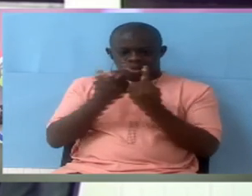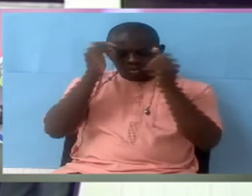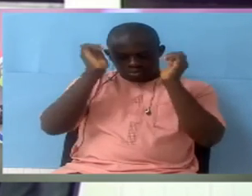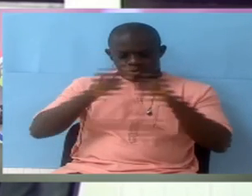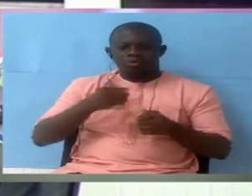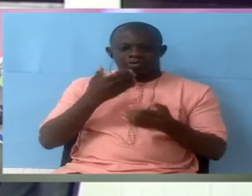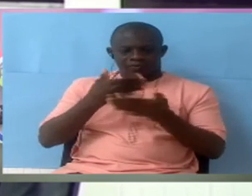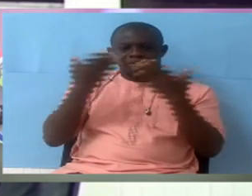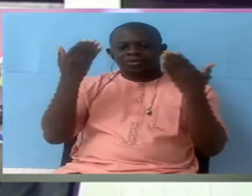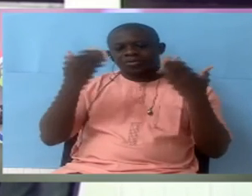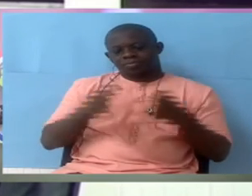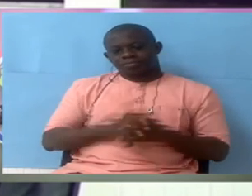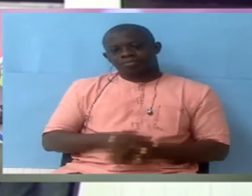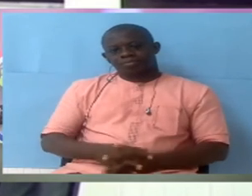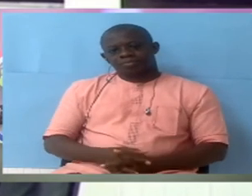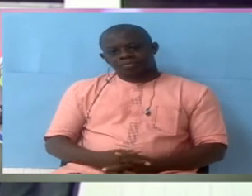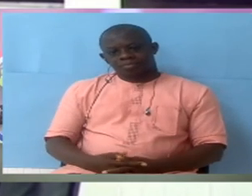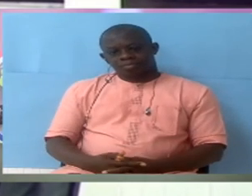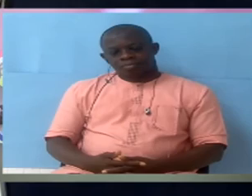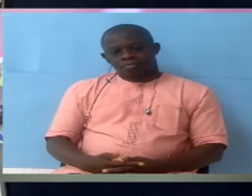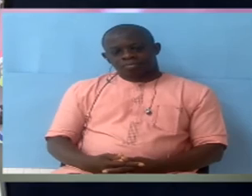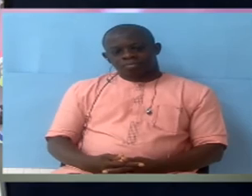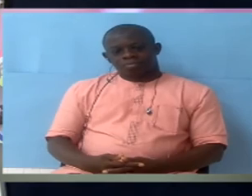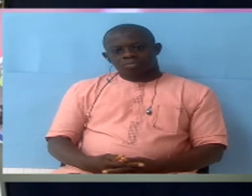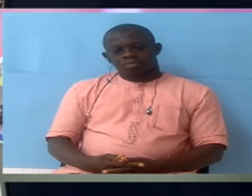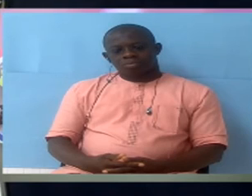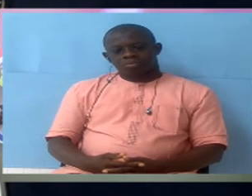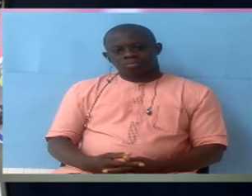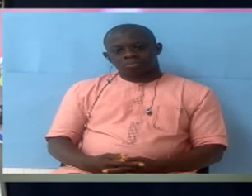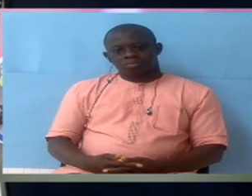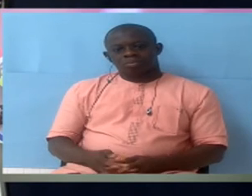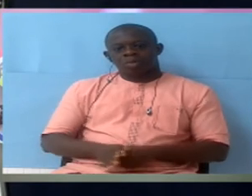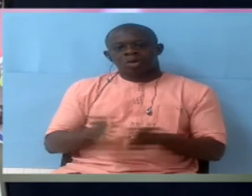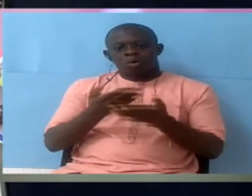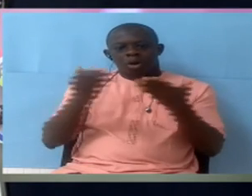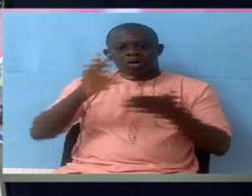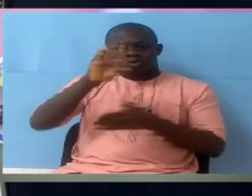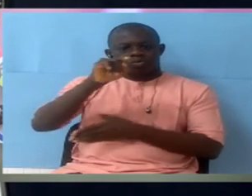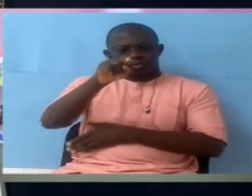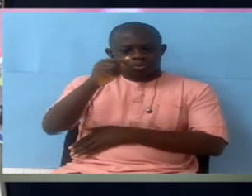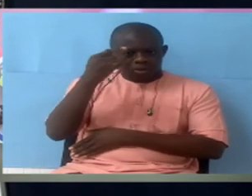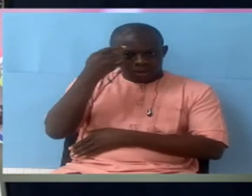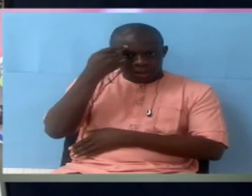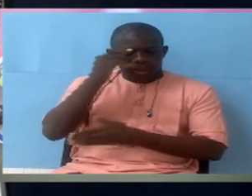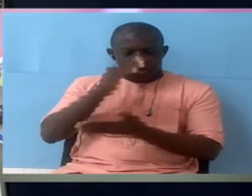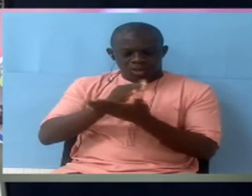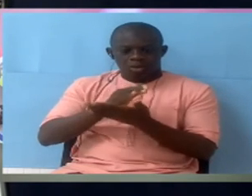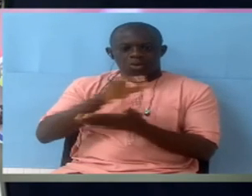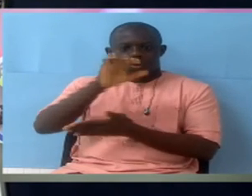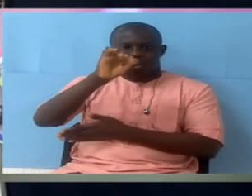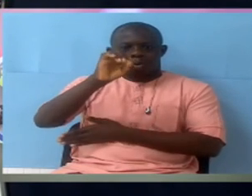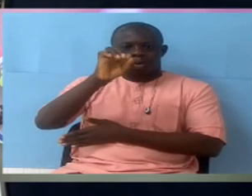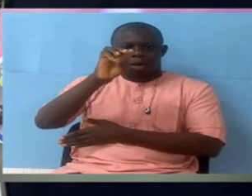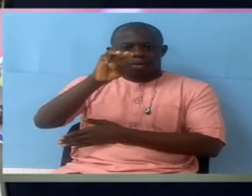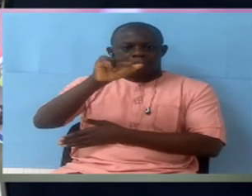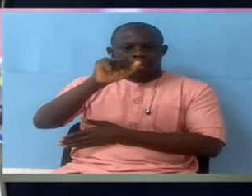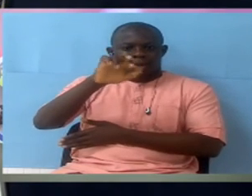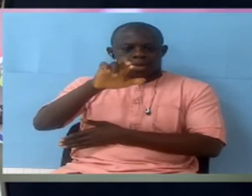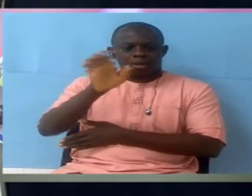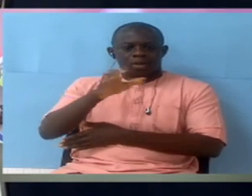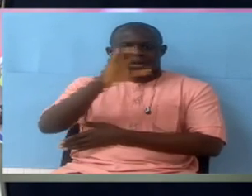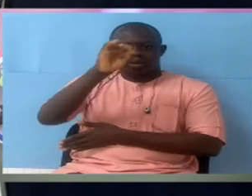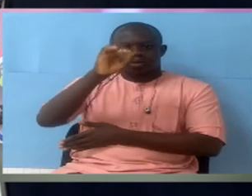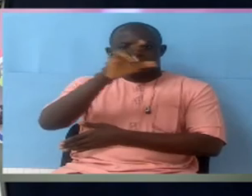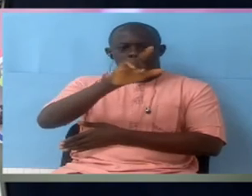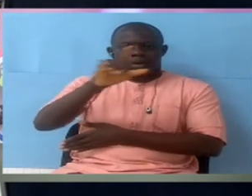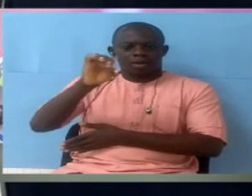end. Lo gi sek dina jeex. Why did you think Omar Koli didn't allow you to see